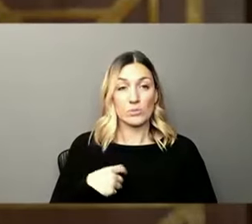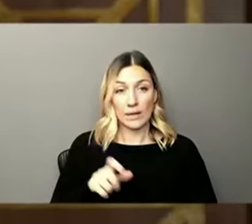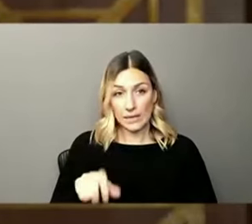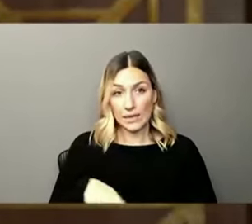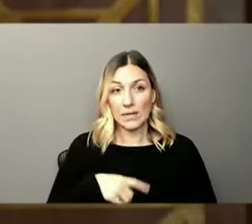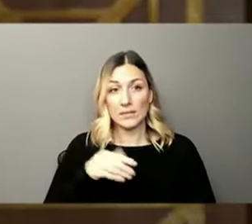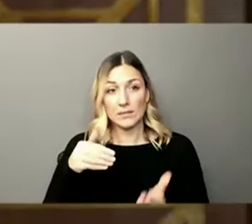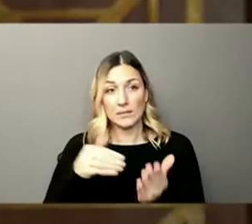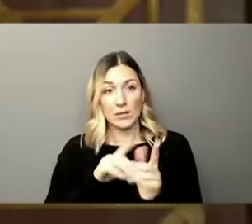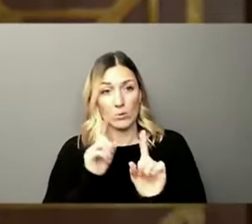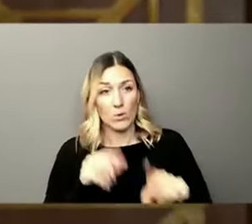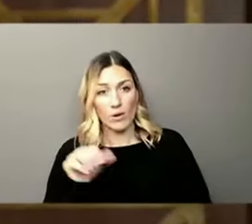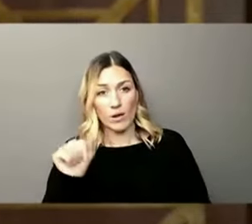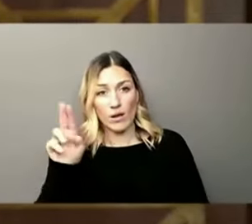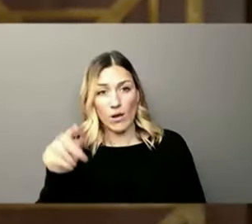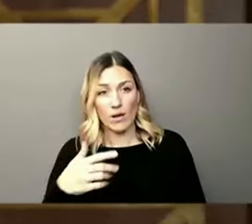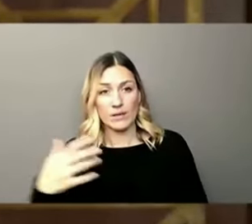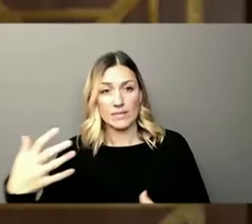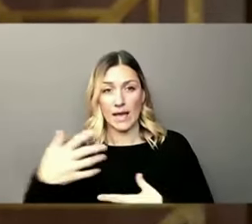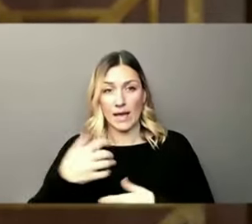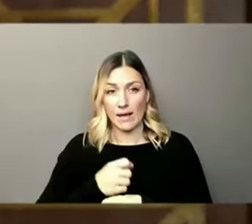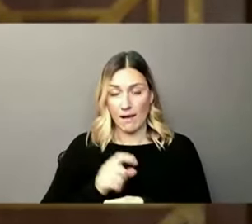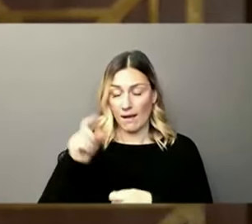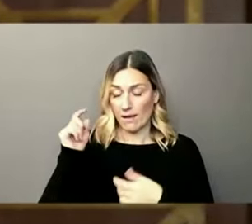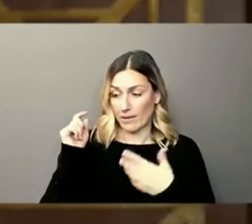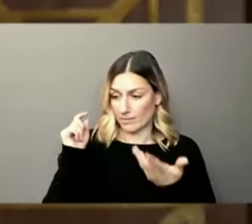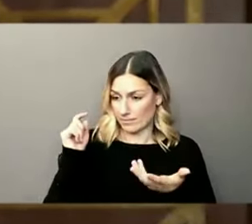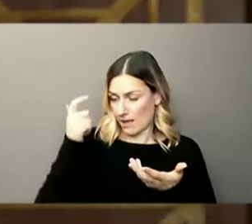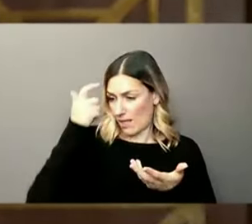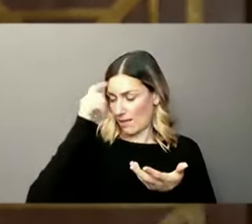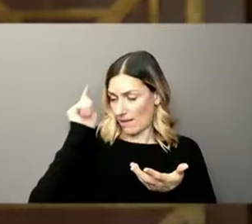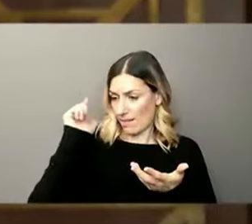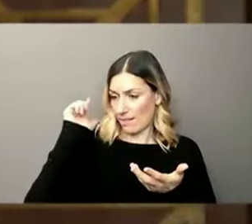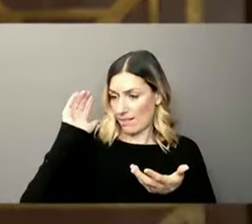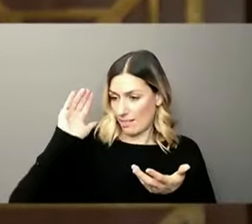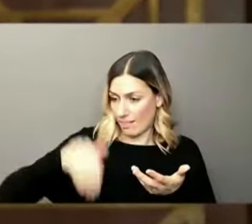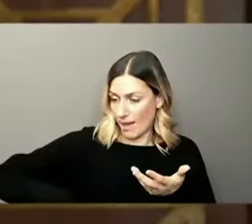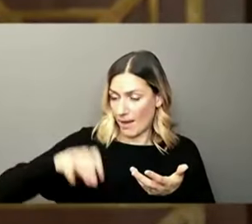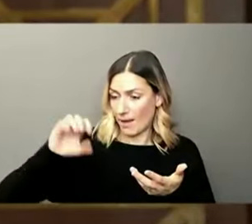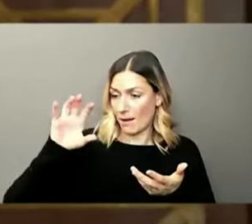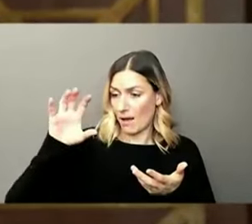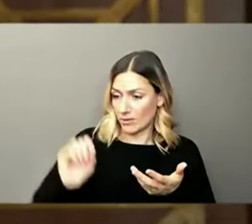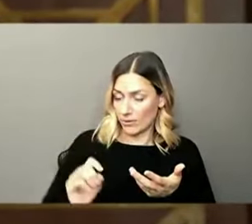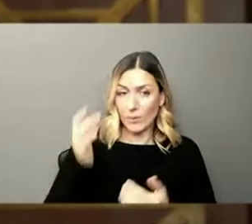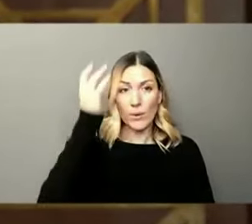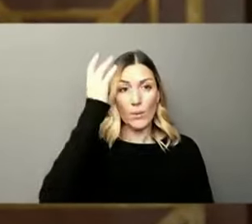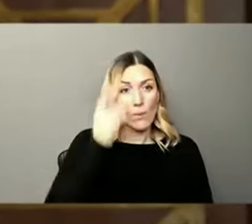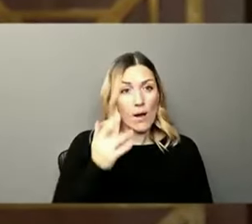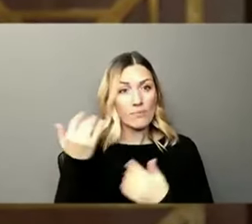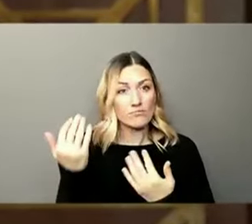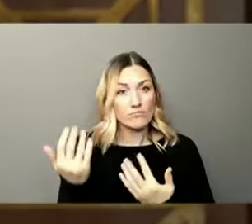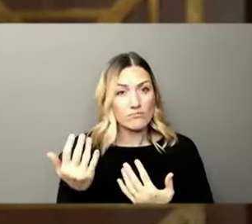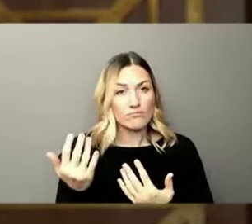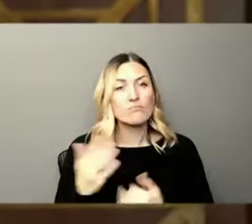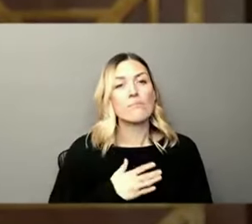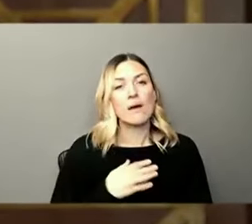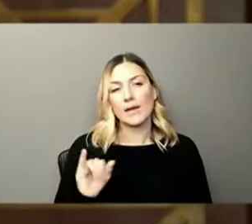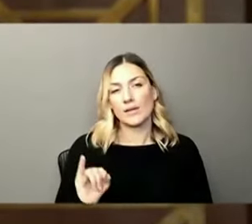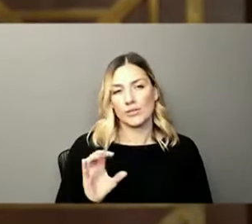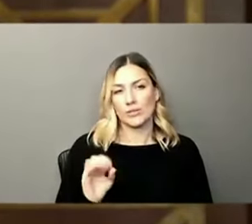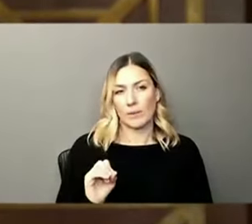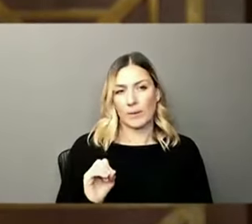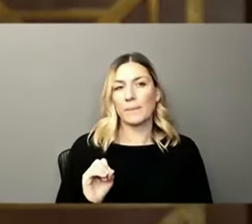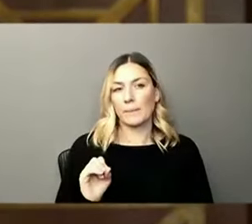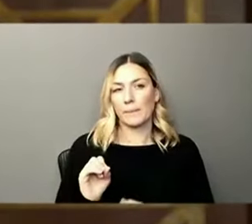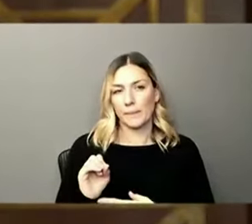August, but I didn't get it until, I think, late October. And it was because of my insurance company mm-hmm. and the company